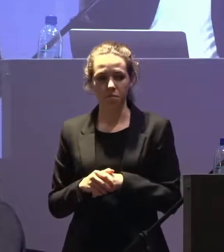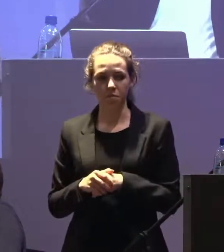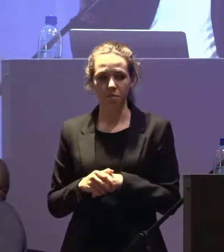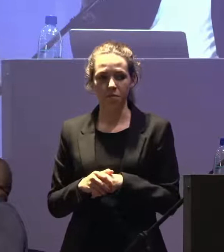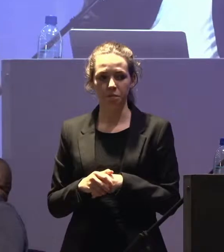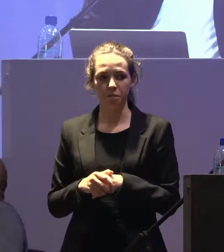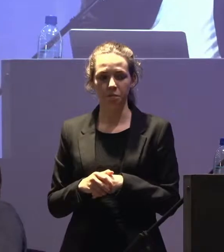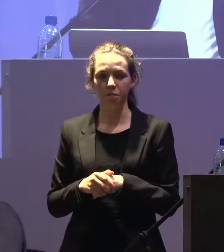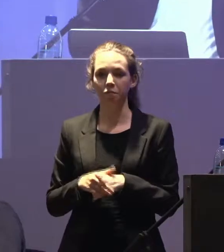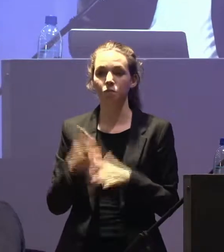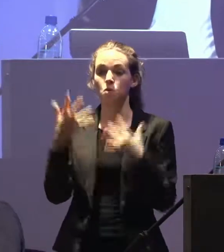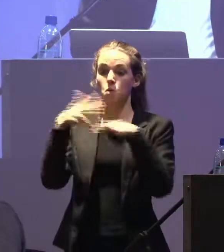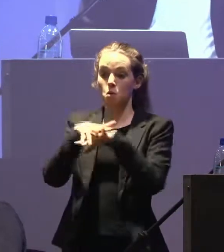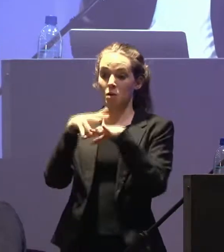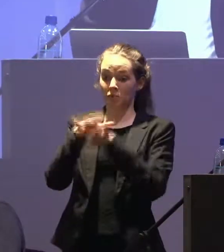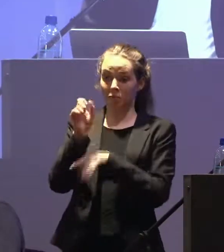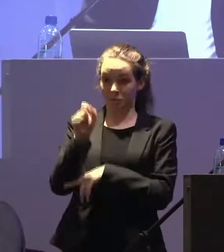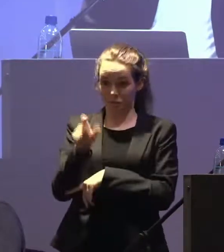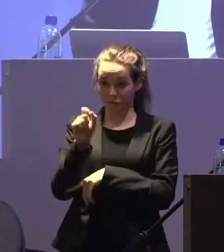What the website does